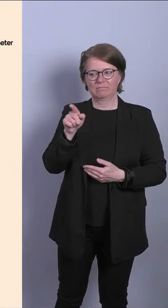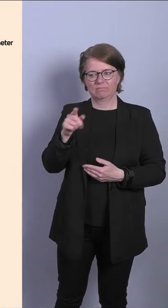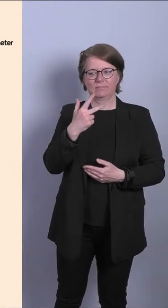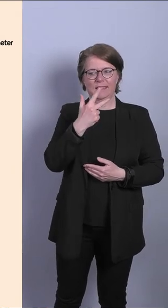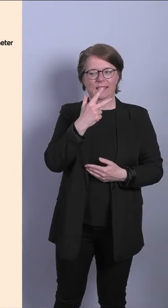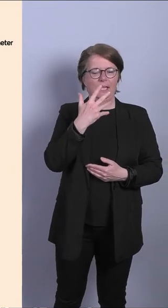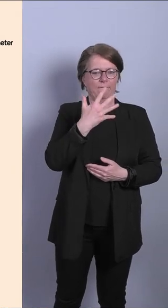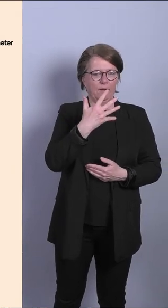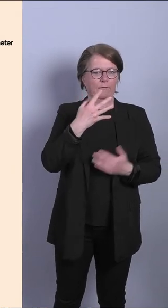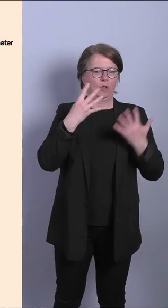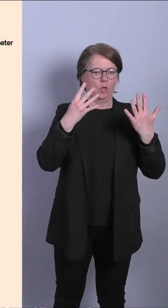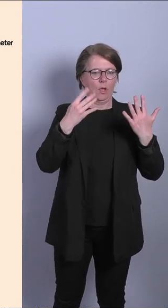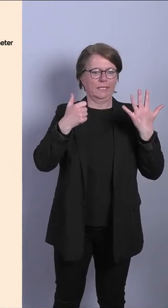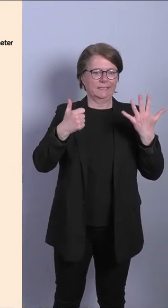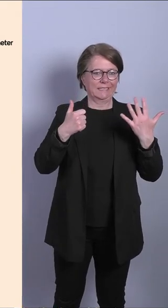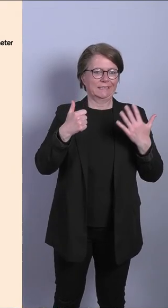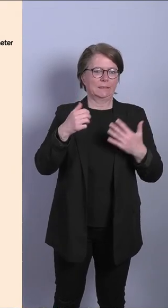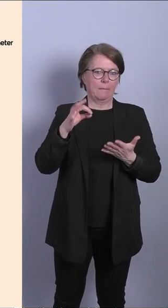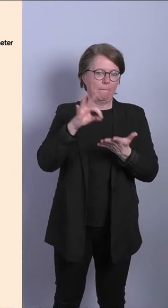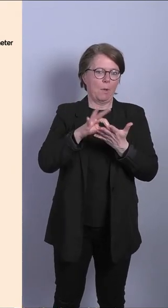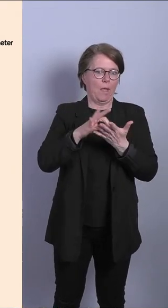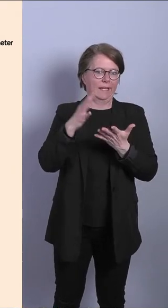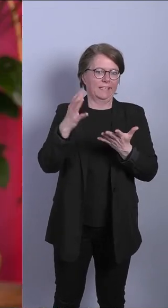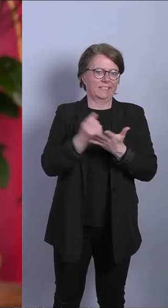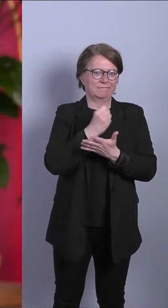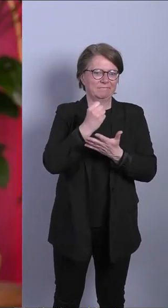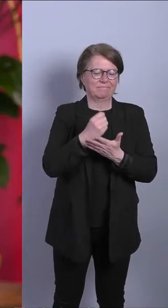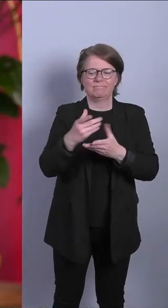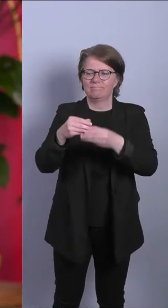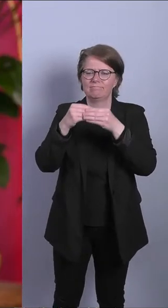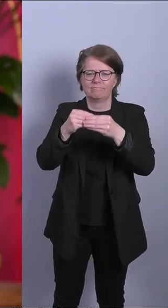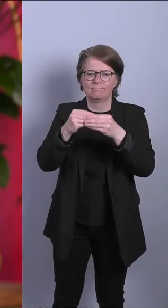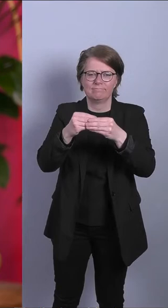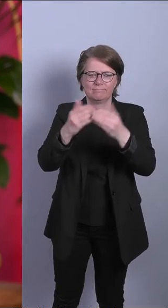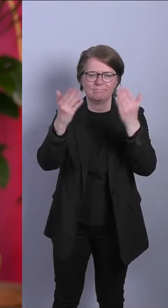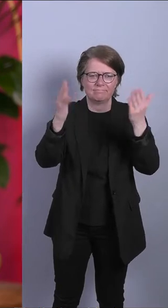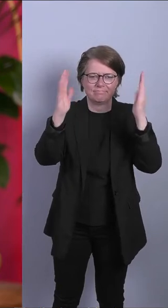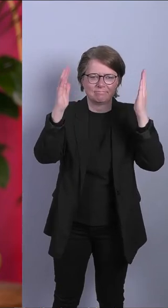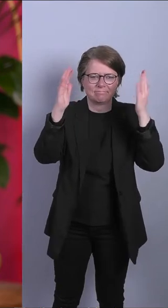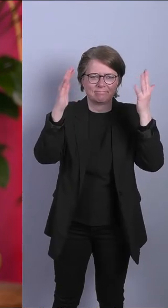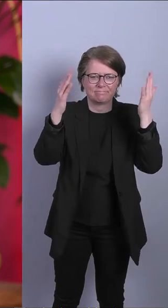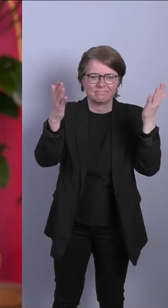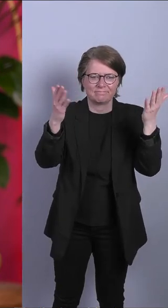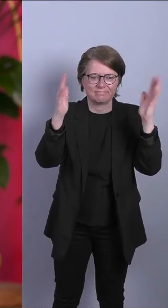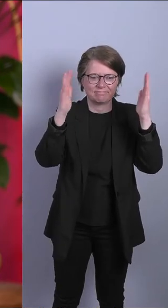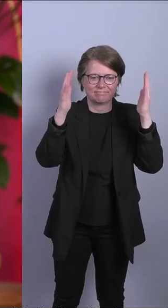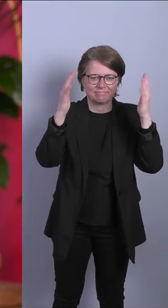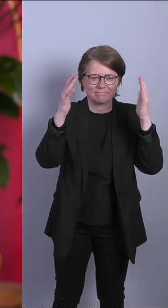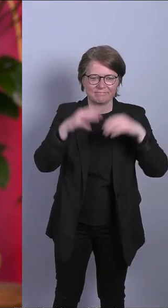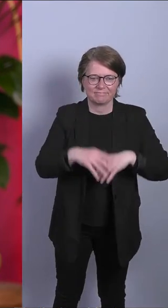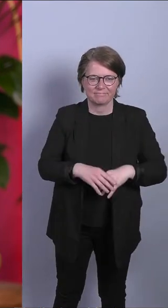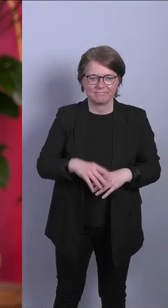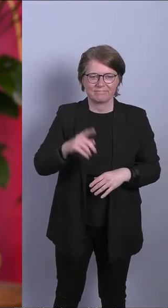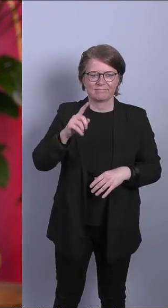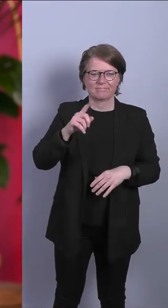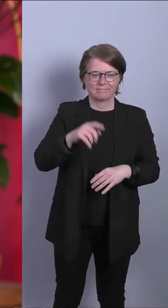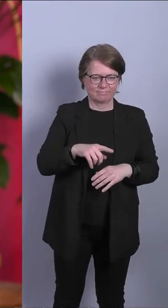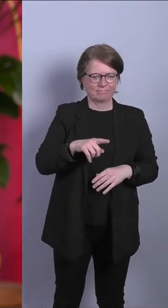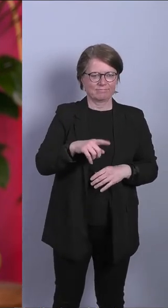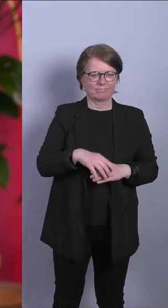3596 Punkten. Herzlichen Glückwunsch, Andrea. Du darfst dir dann tatsächlich... Okay. Andrea, you get to pick